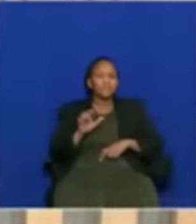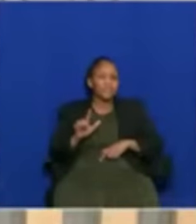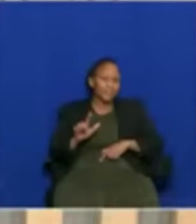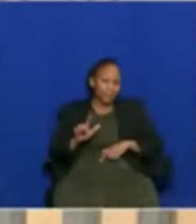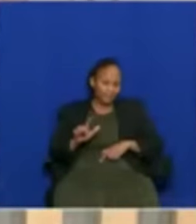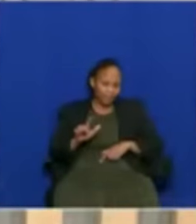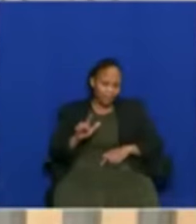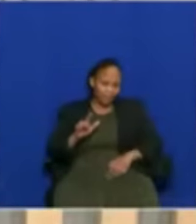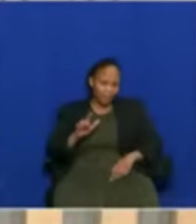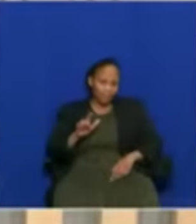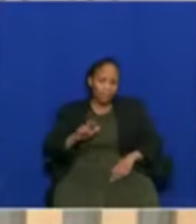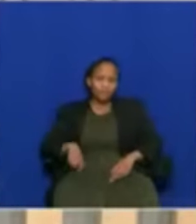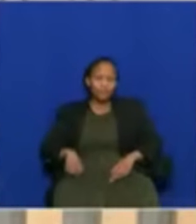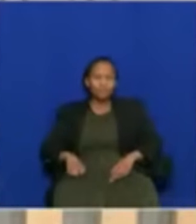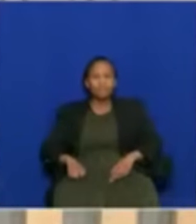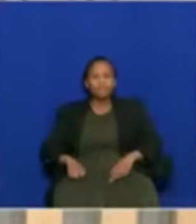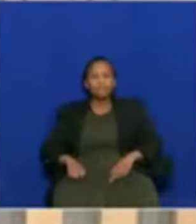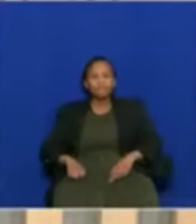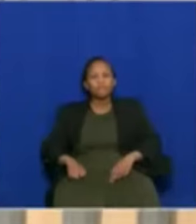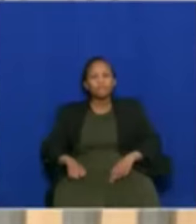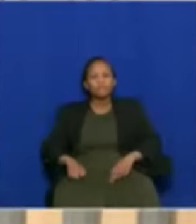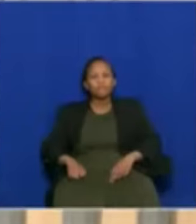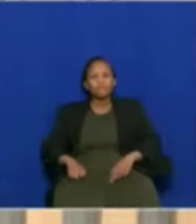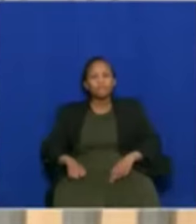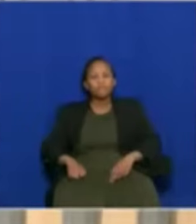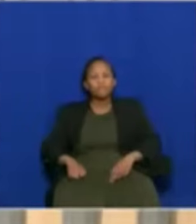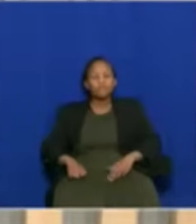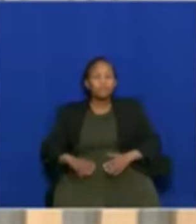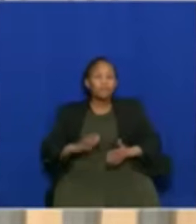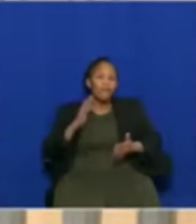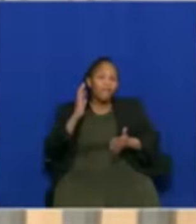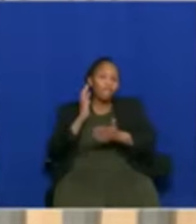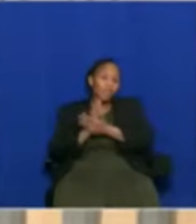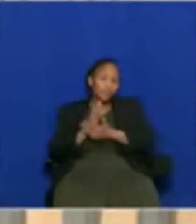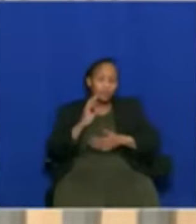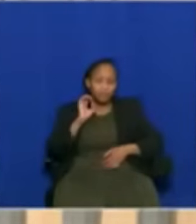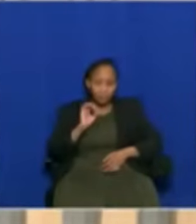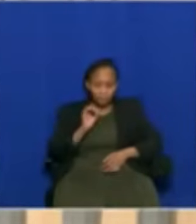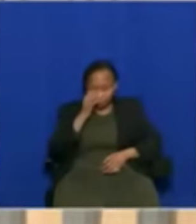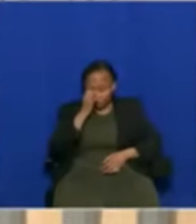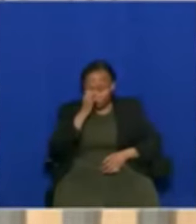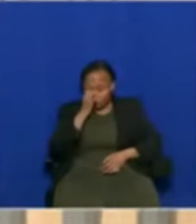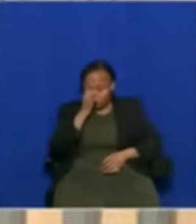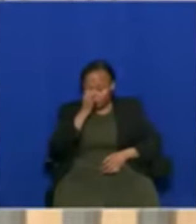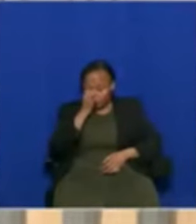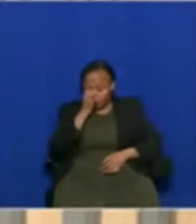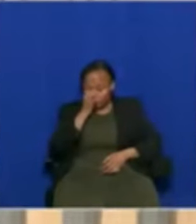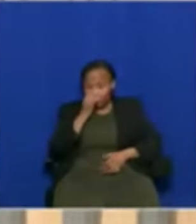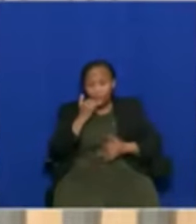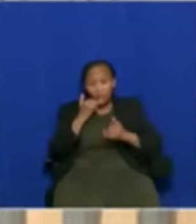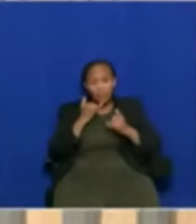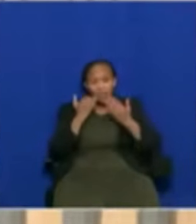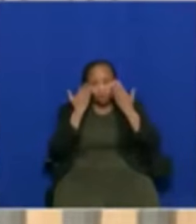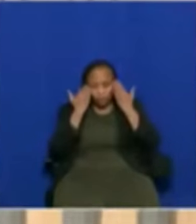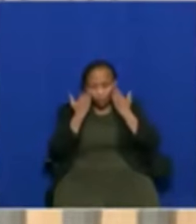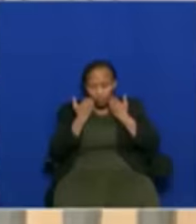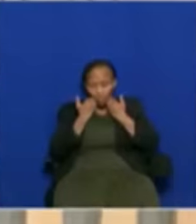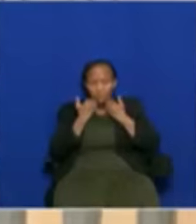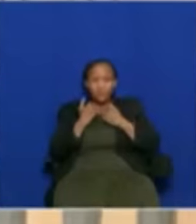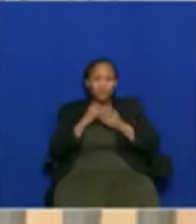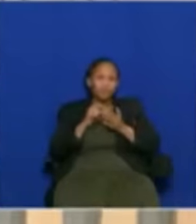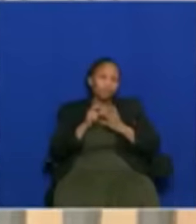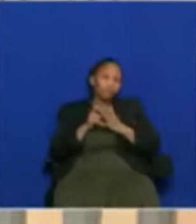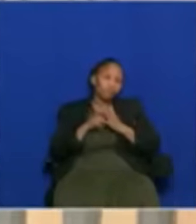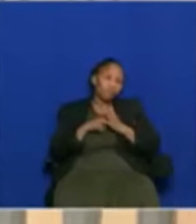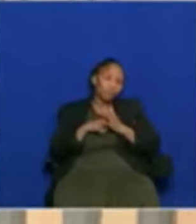Having considered then these facts, and then the judge notes that at